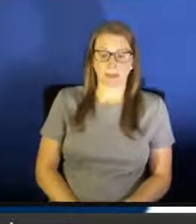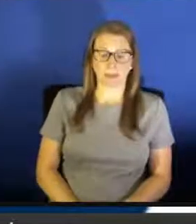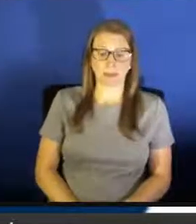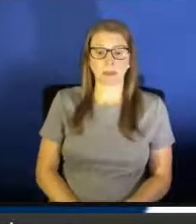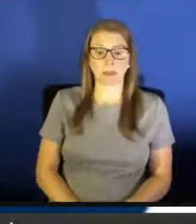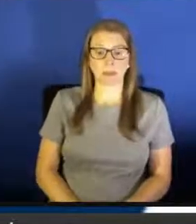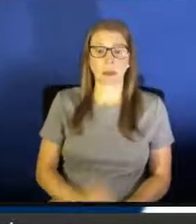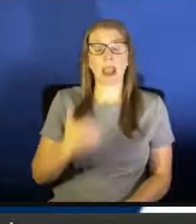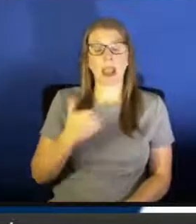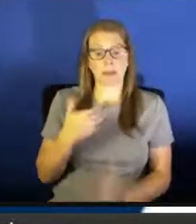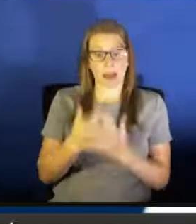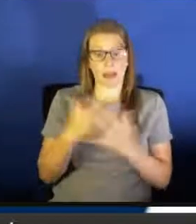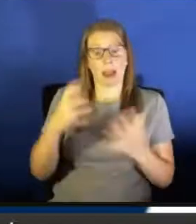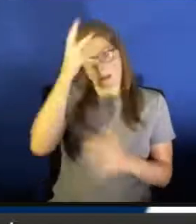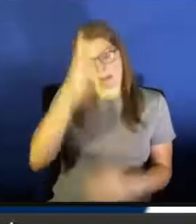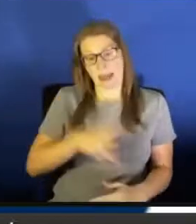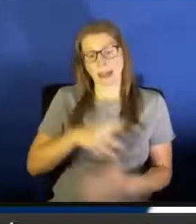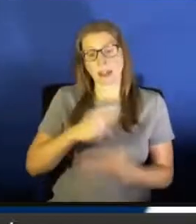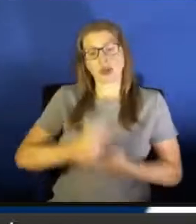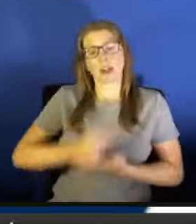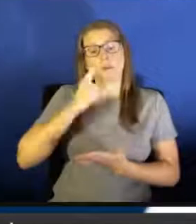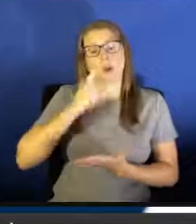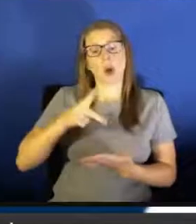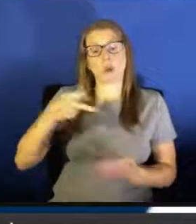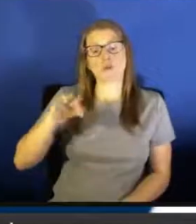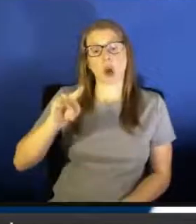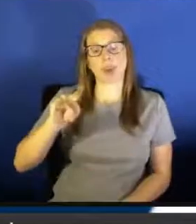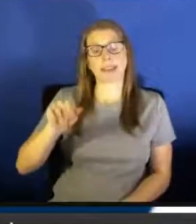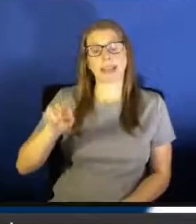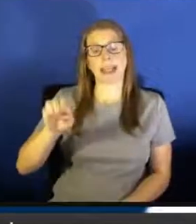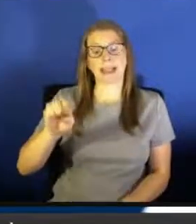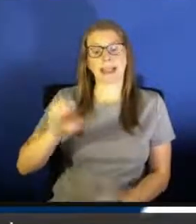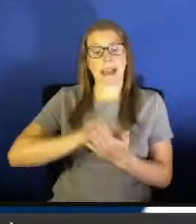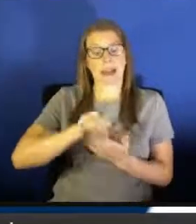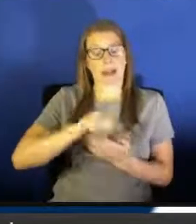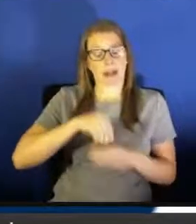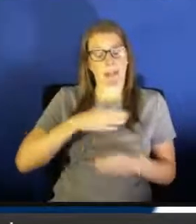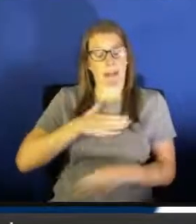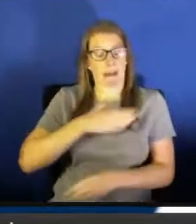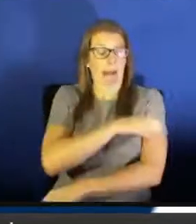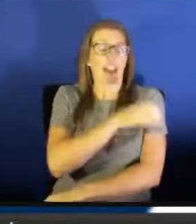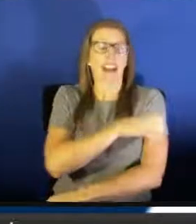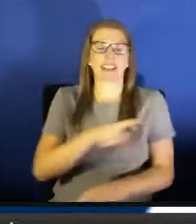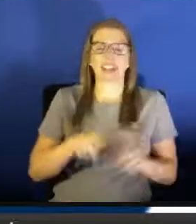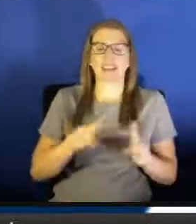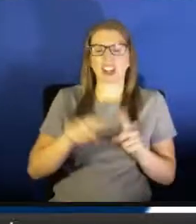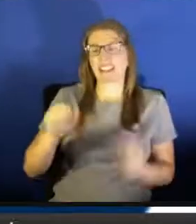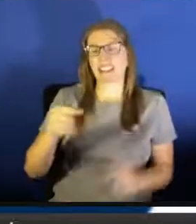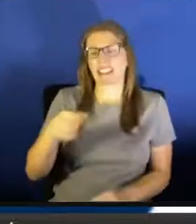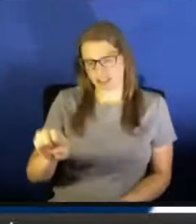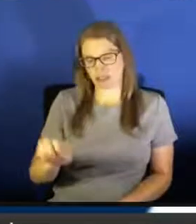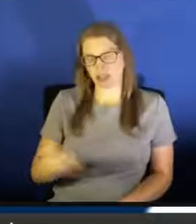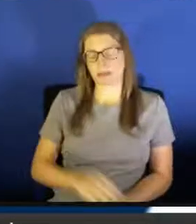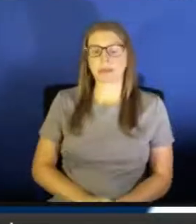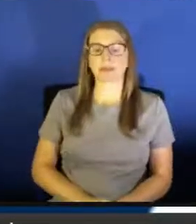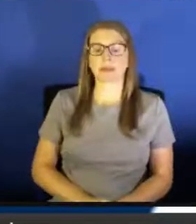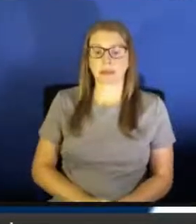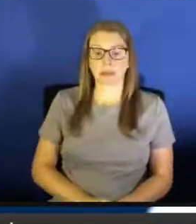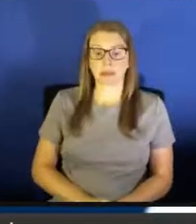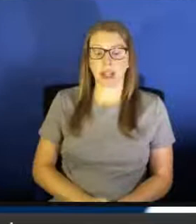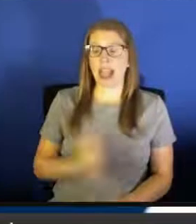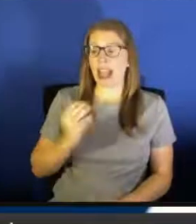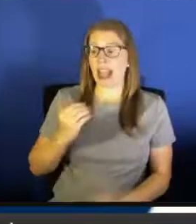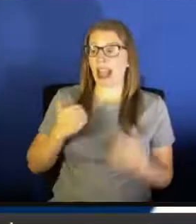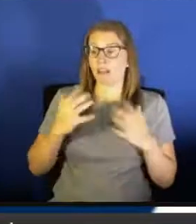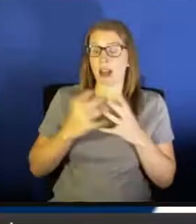a lot of men who are treated for prostate cancer in my clinic, and of varying stages. We have a lot of really innovative treatment at the University